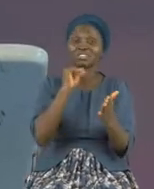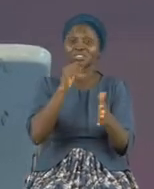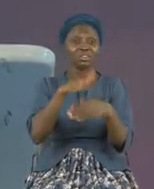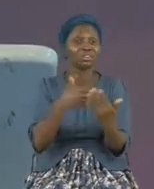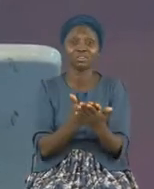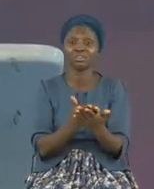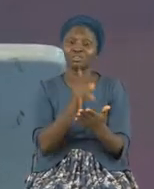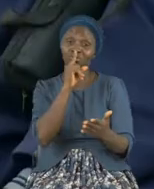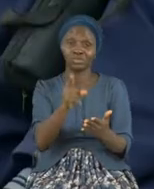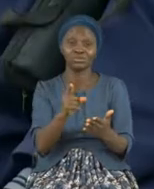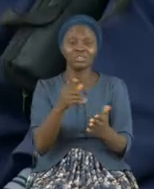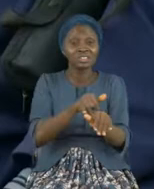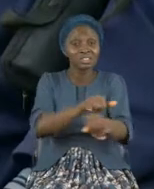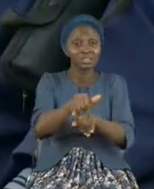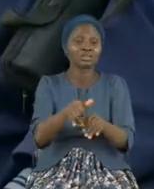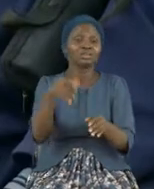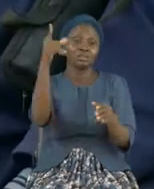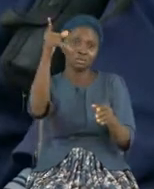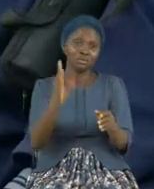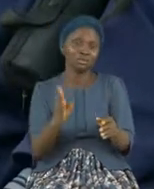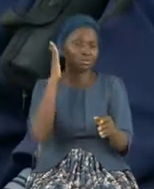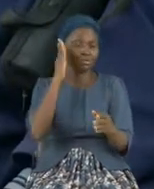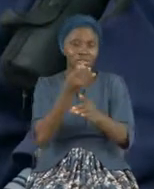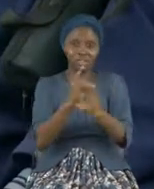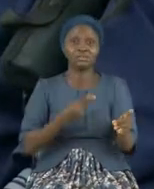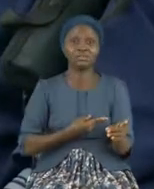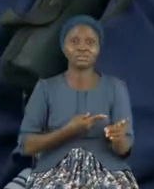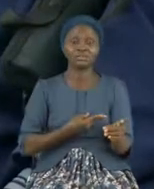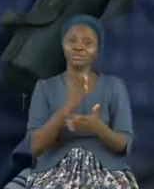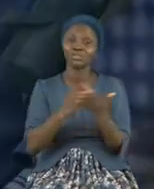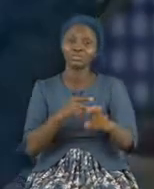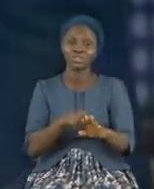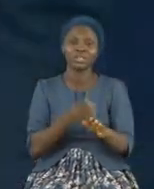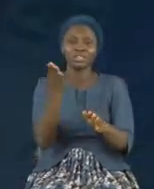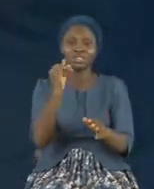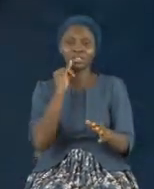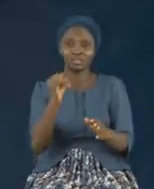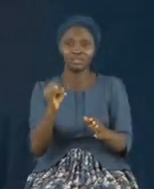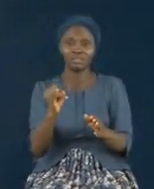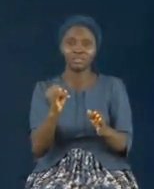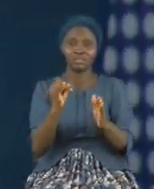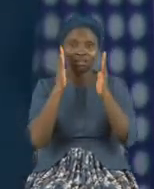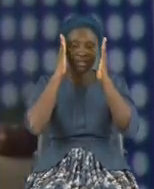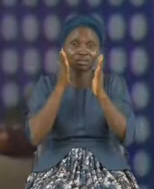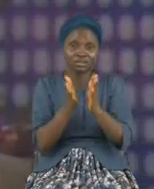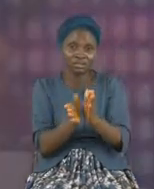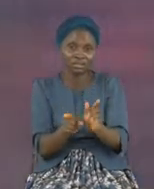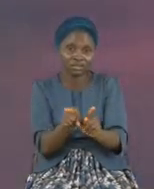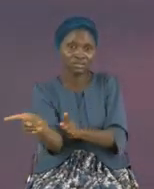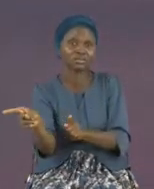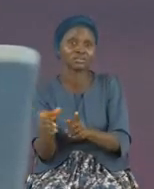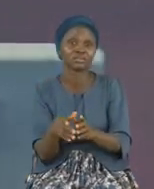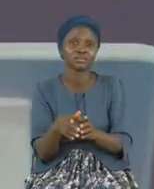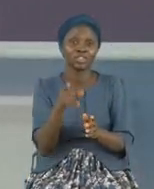delivers in Jesus' name. Sometimes there is distraction. Distraction. You're plowing and you're